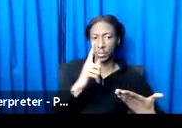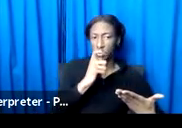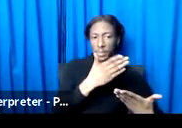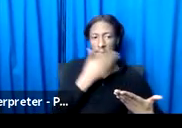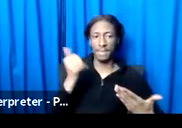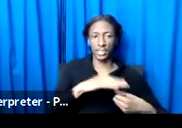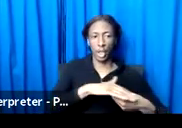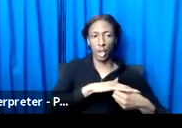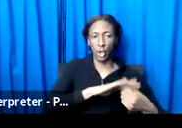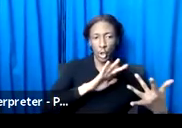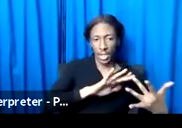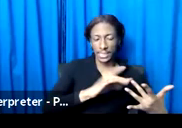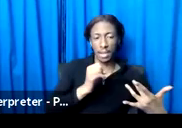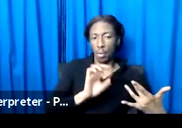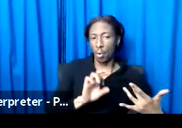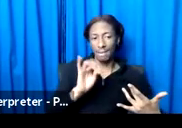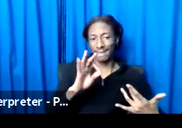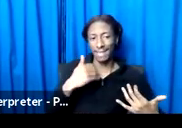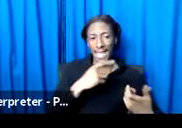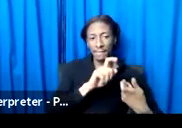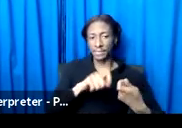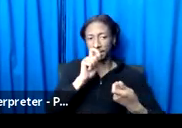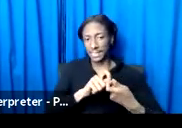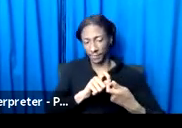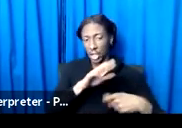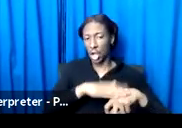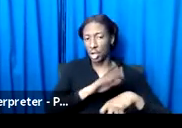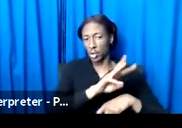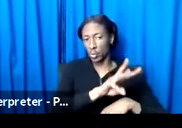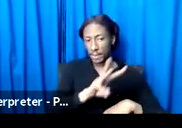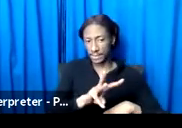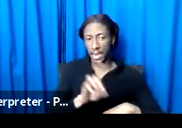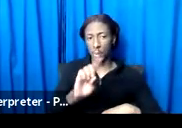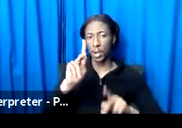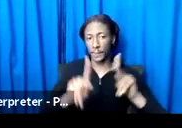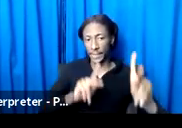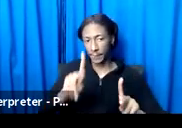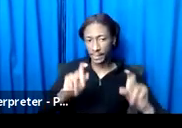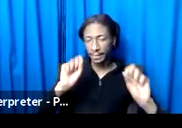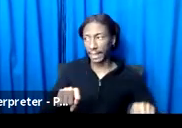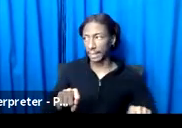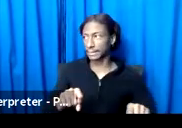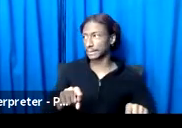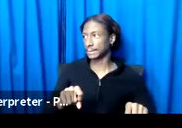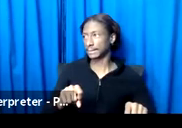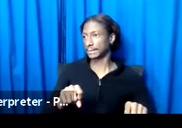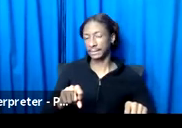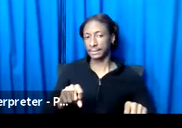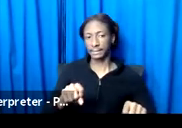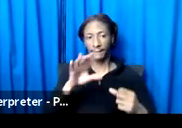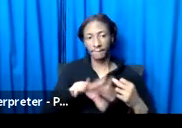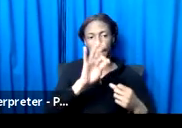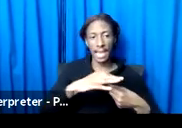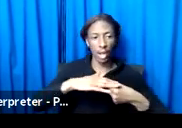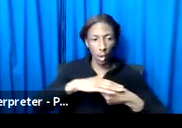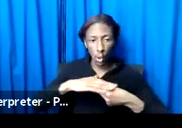be, or if there's a place specifically on your website that can drive people for more local details if they're